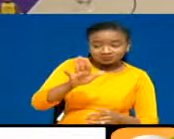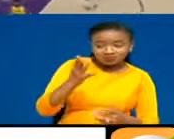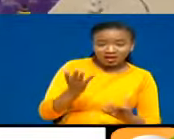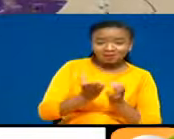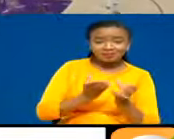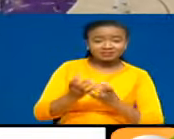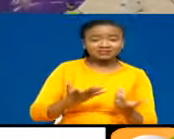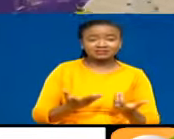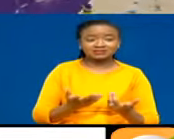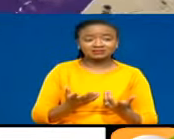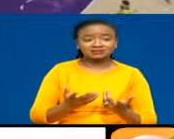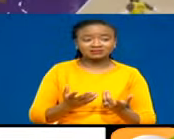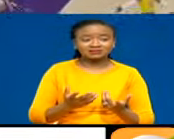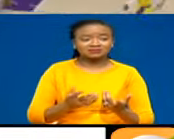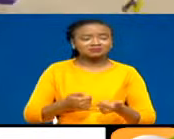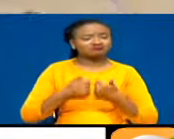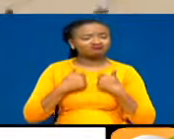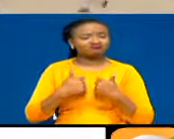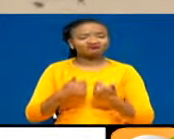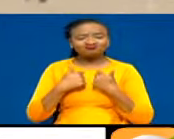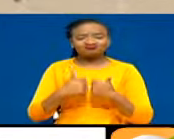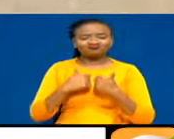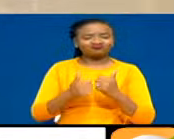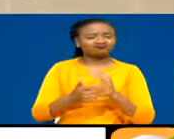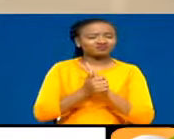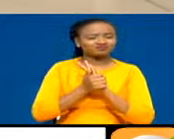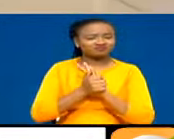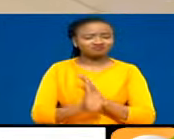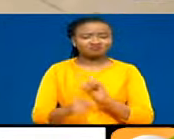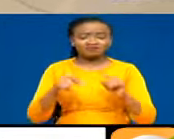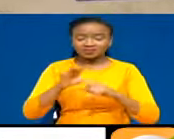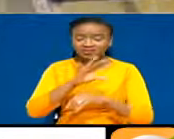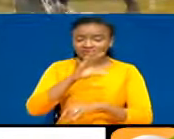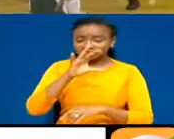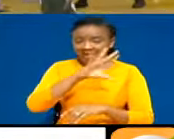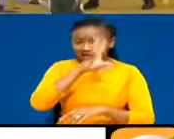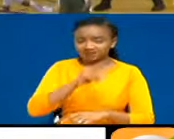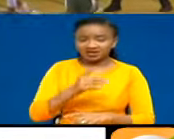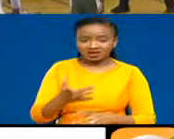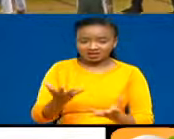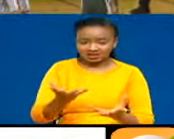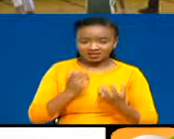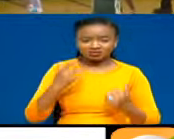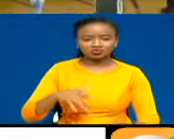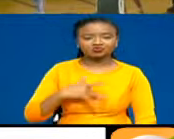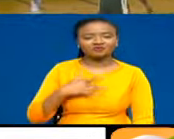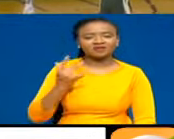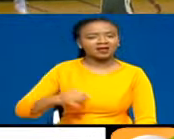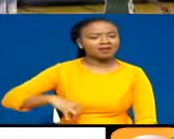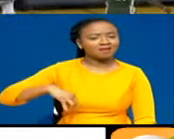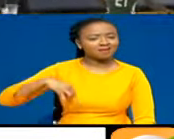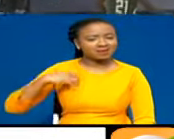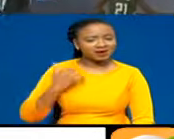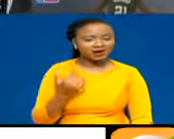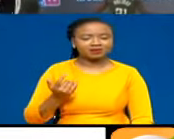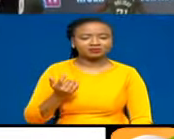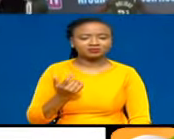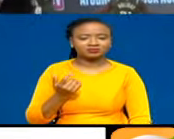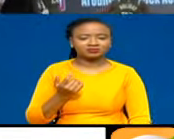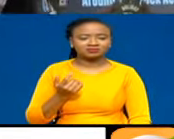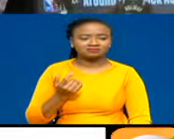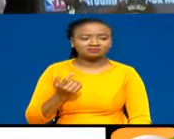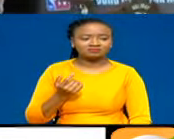Yeah, incredible, incredible talent. The continent should be proud, we should be proud, and we should keep